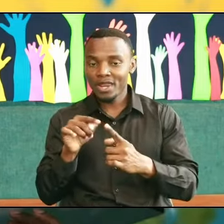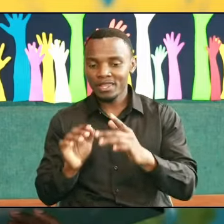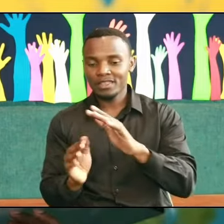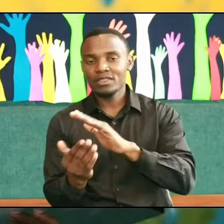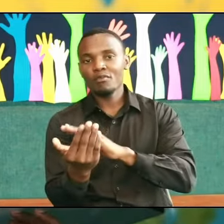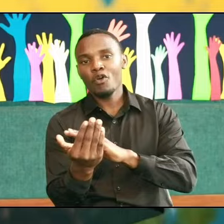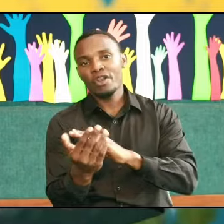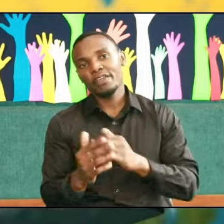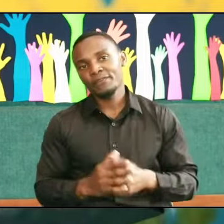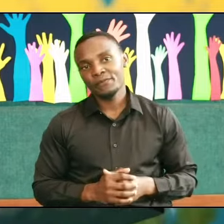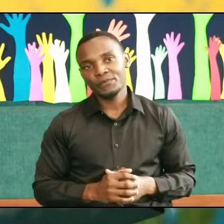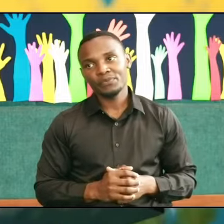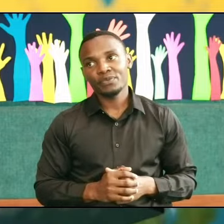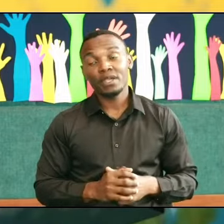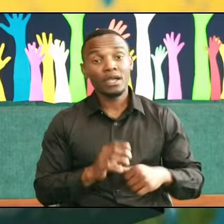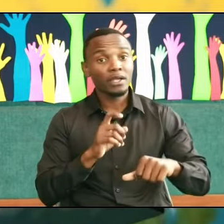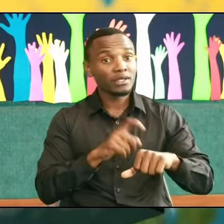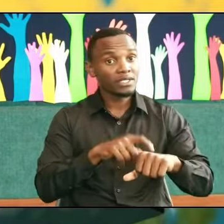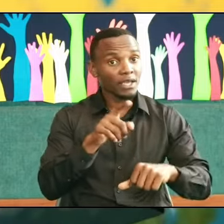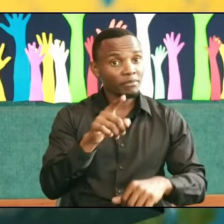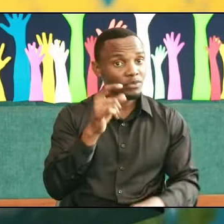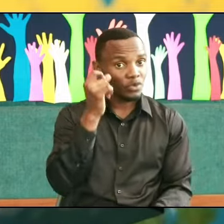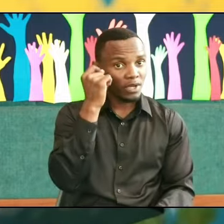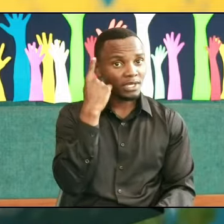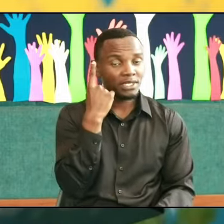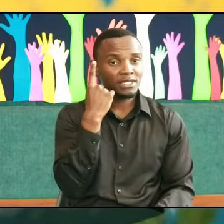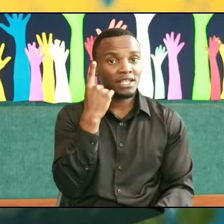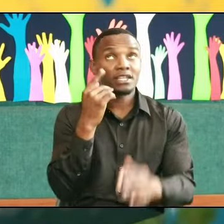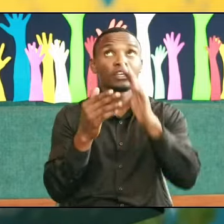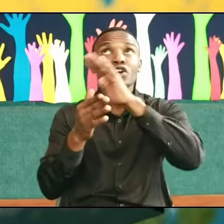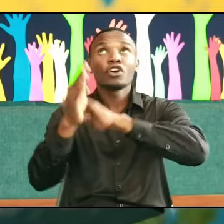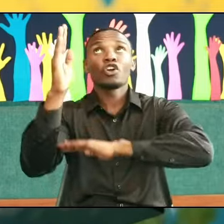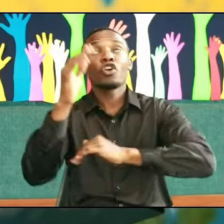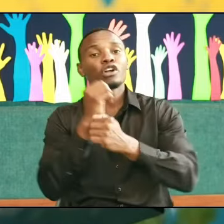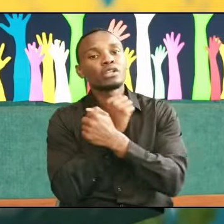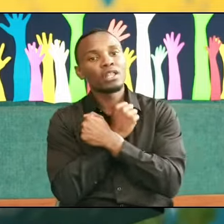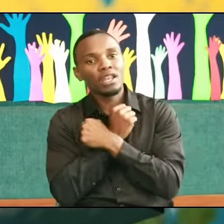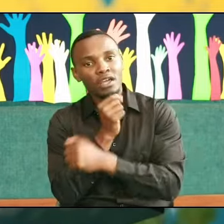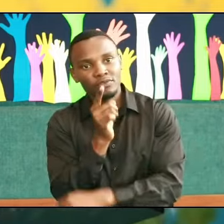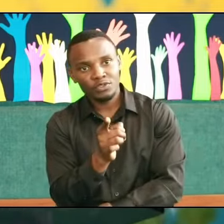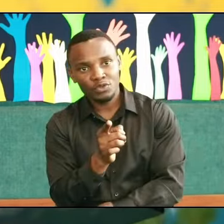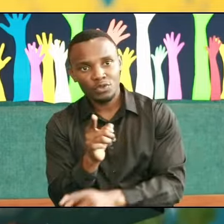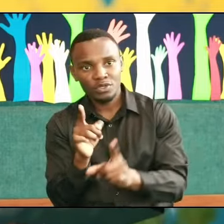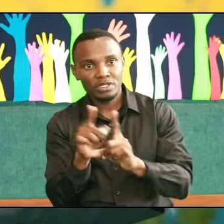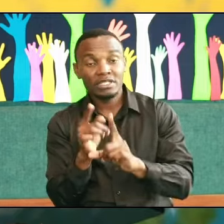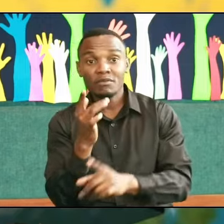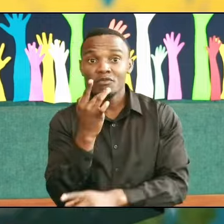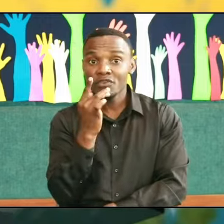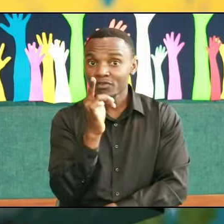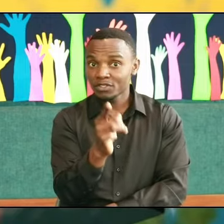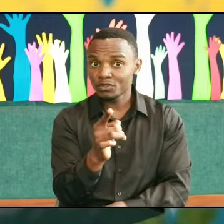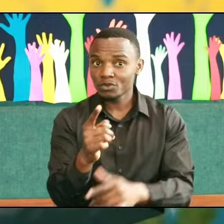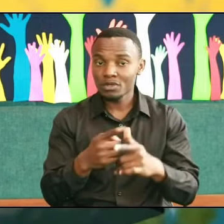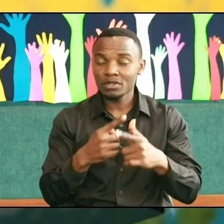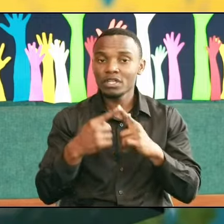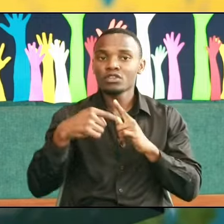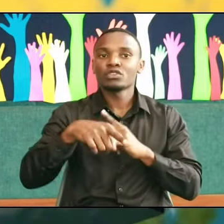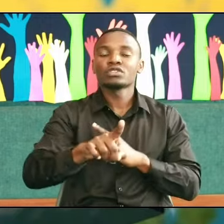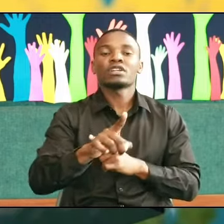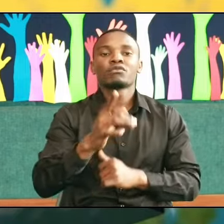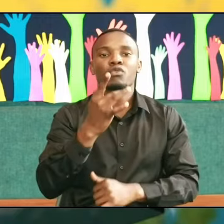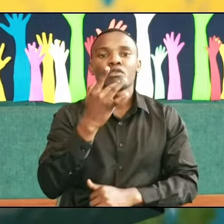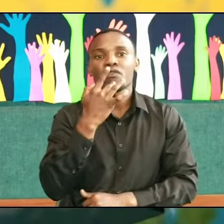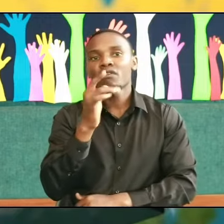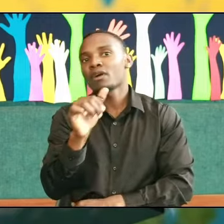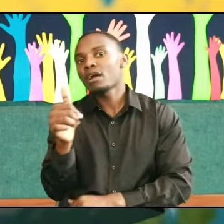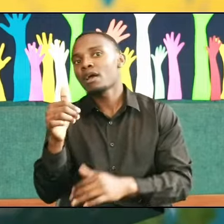morning. When you understand that God loves you, He favors you, you'll favor other people. You know